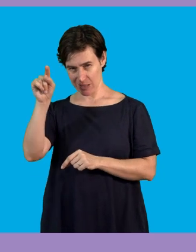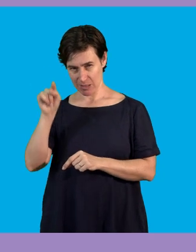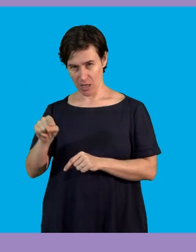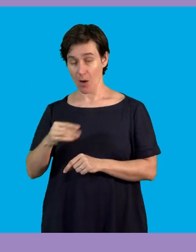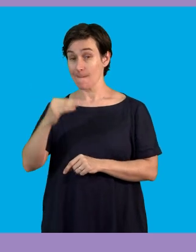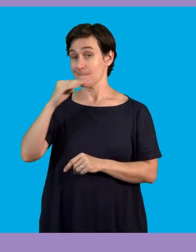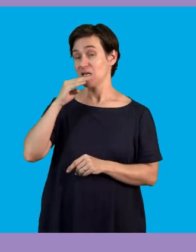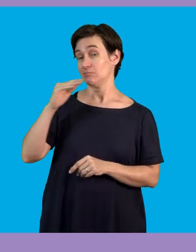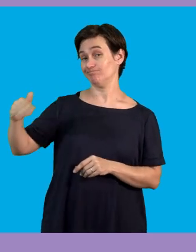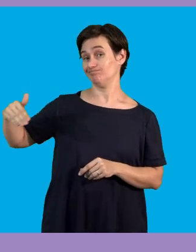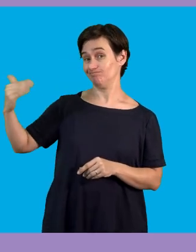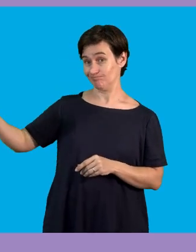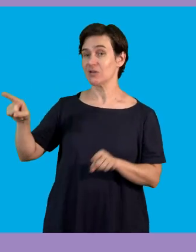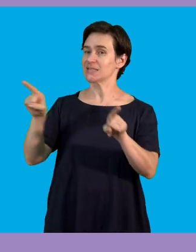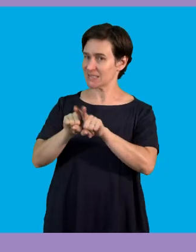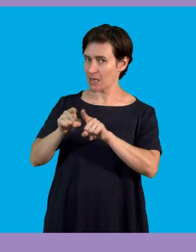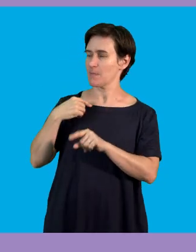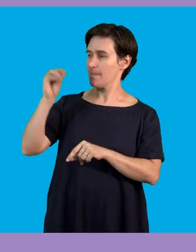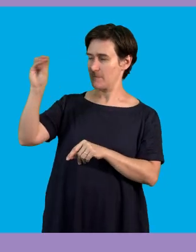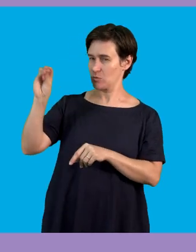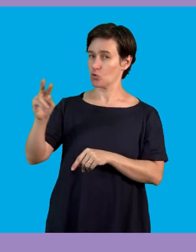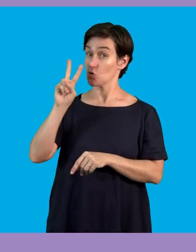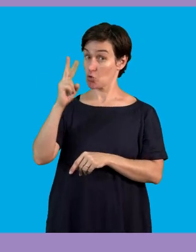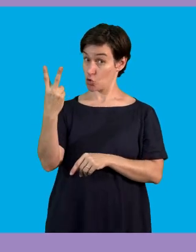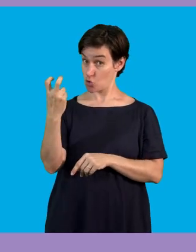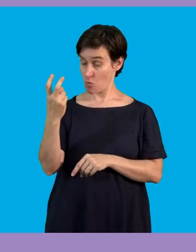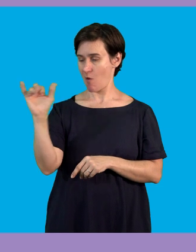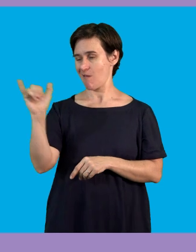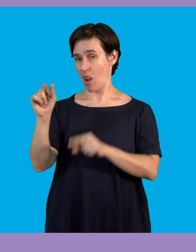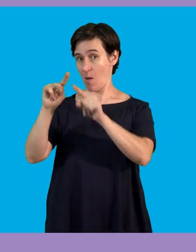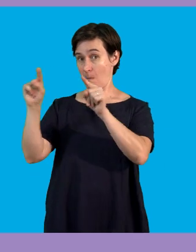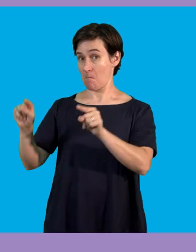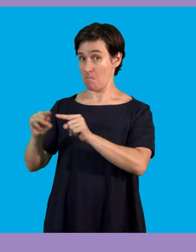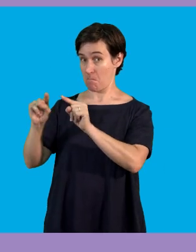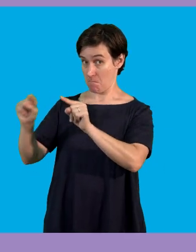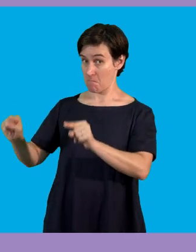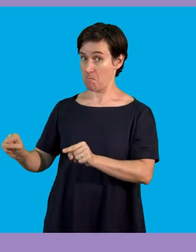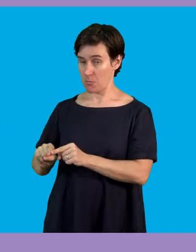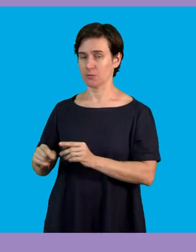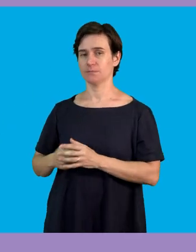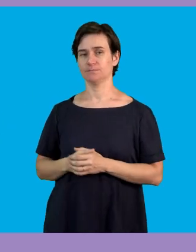we are also going to have 2 yellow boxes on the right-hand side.